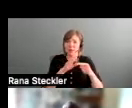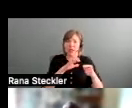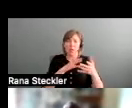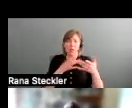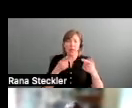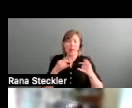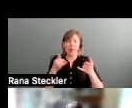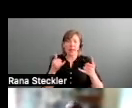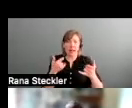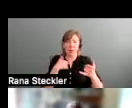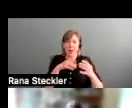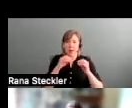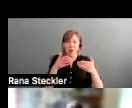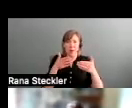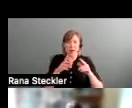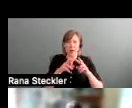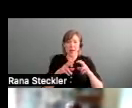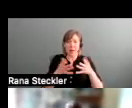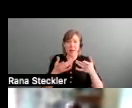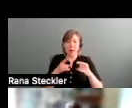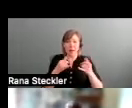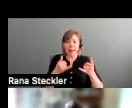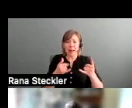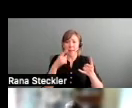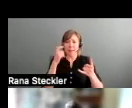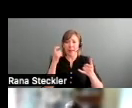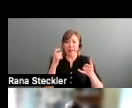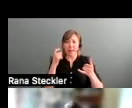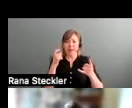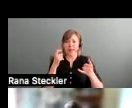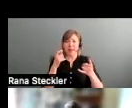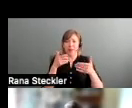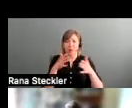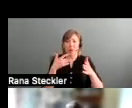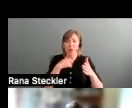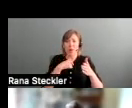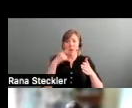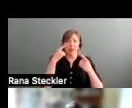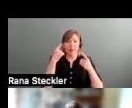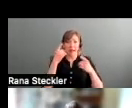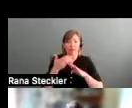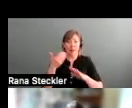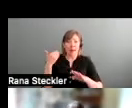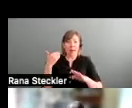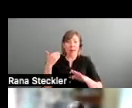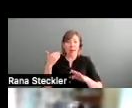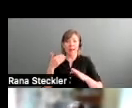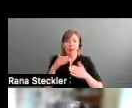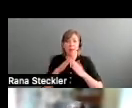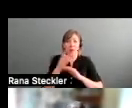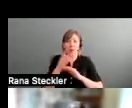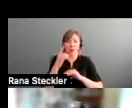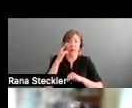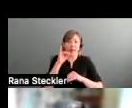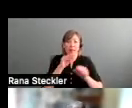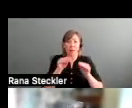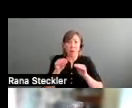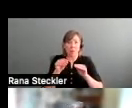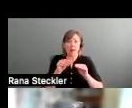now. We have no way to analyze what's happening now because of the way we think of the past and the way that we think about these